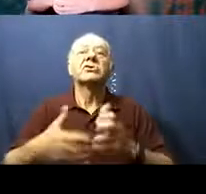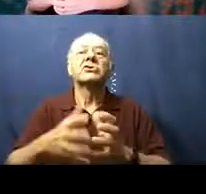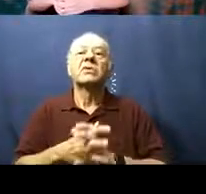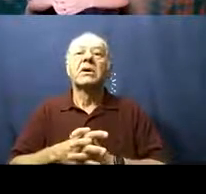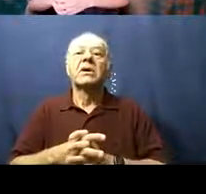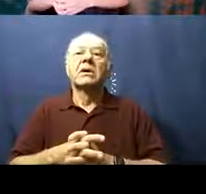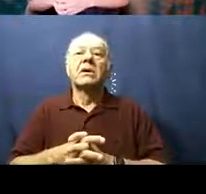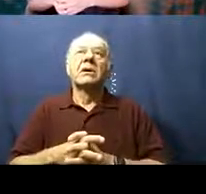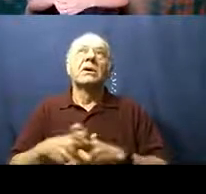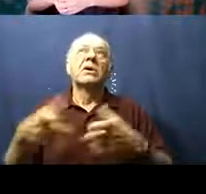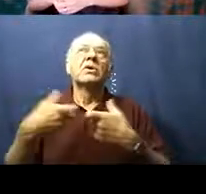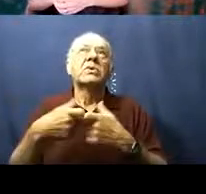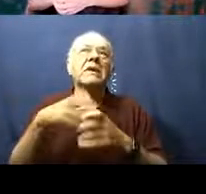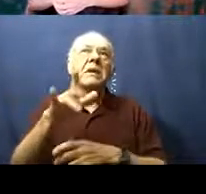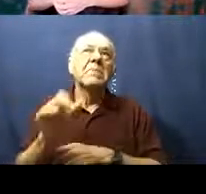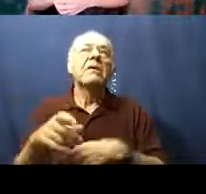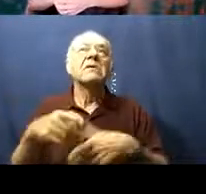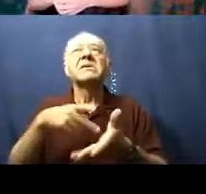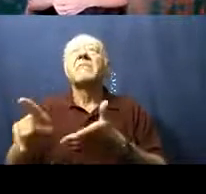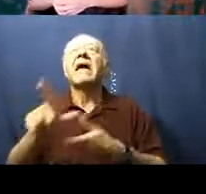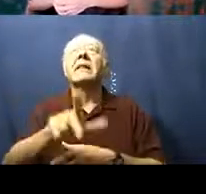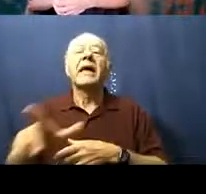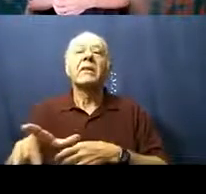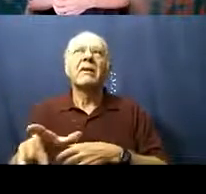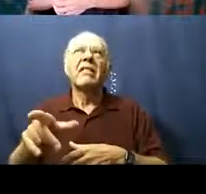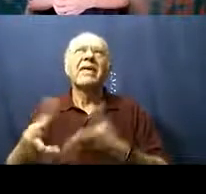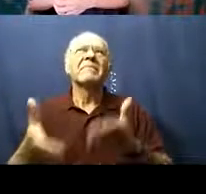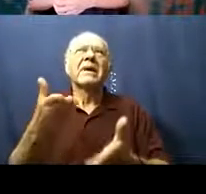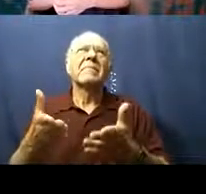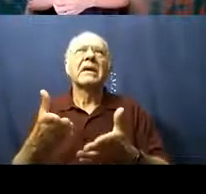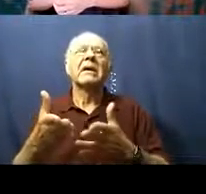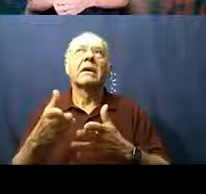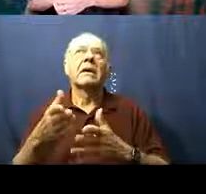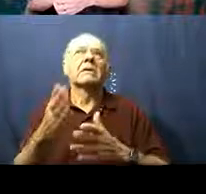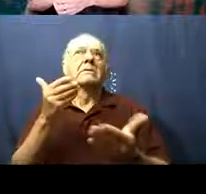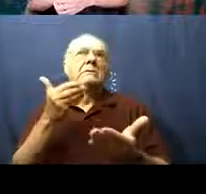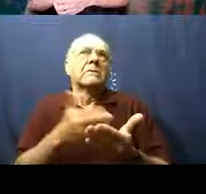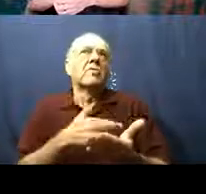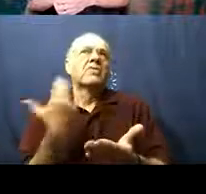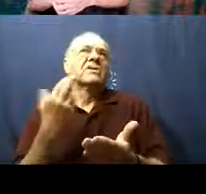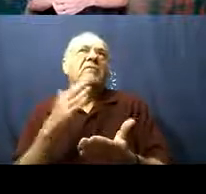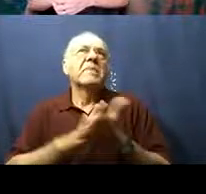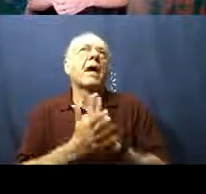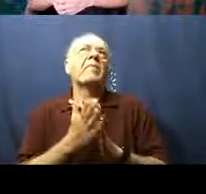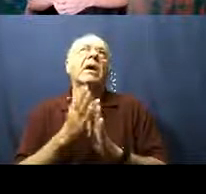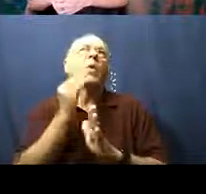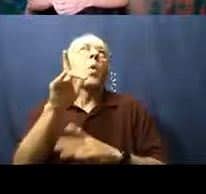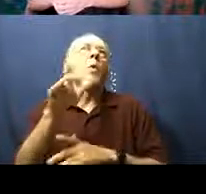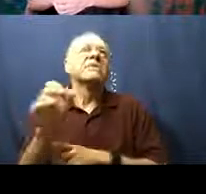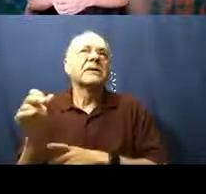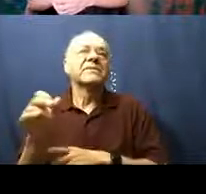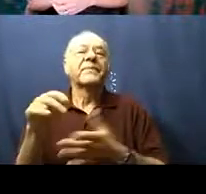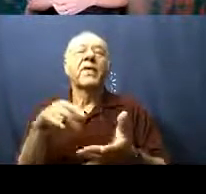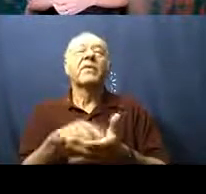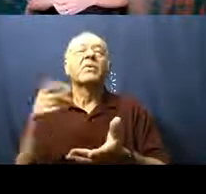with utility bills or paying their landlord, and they may be at imminent risk of homelessness. This is